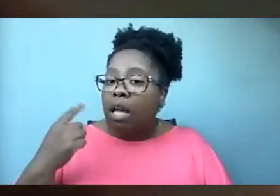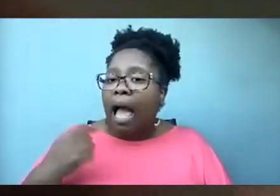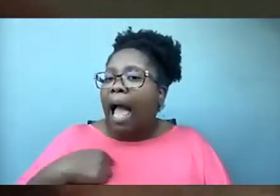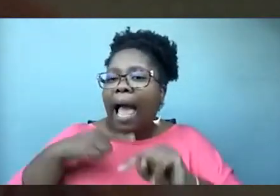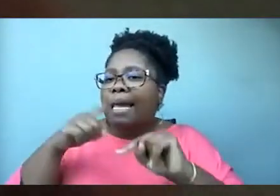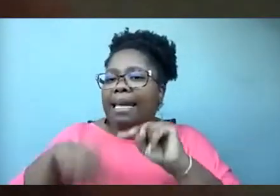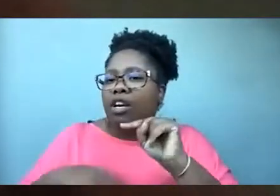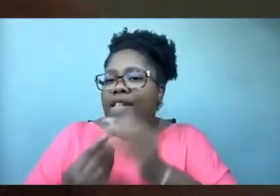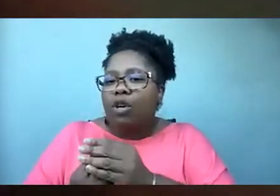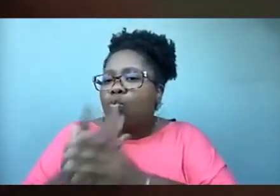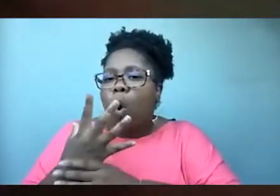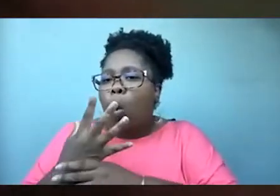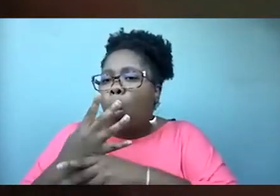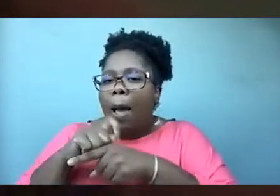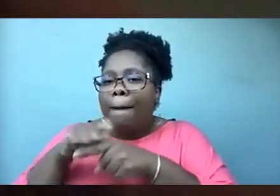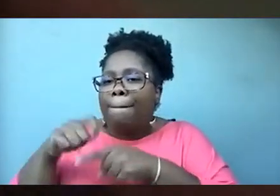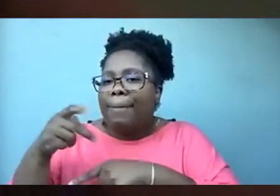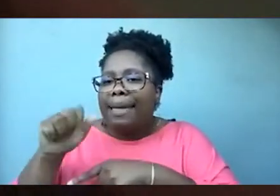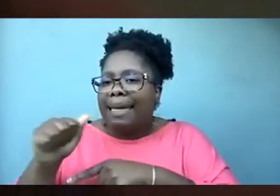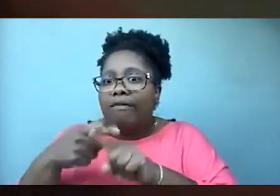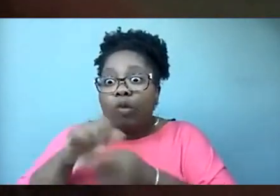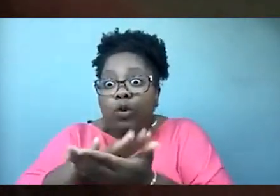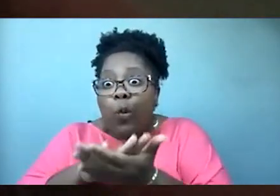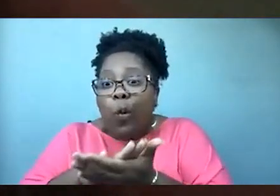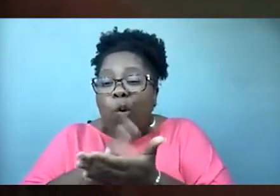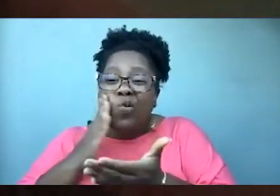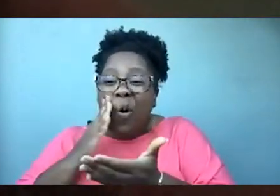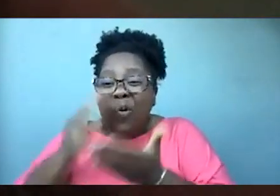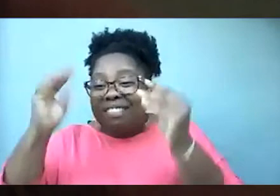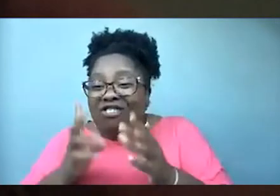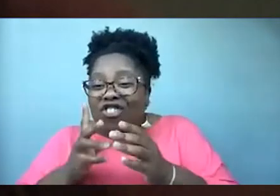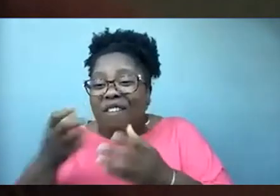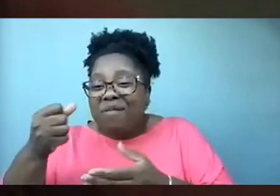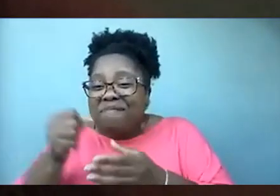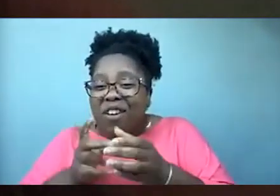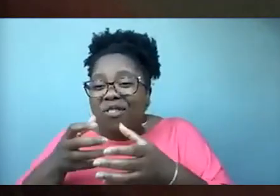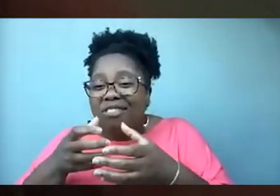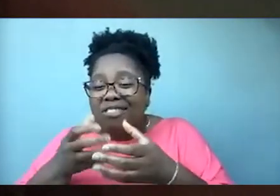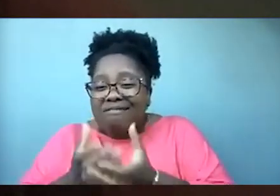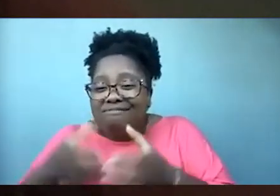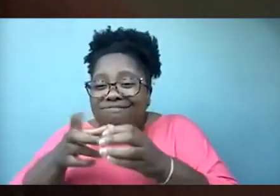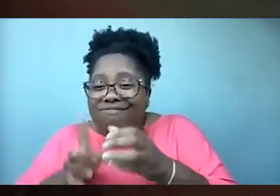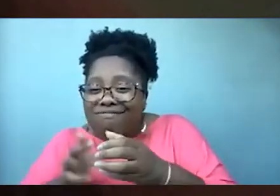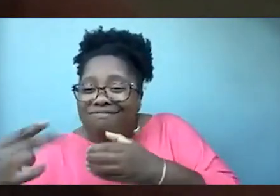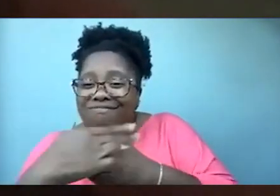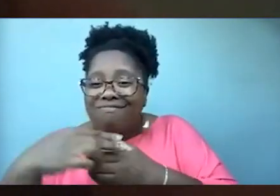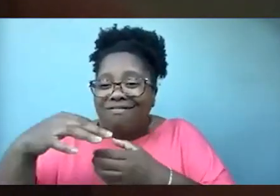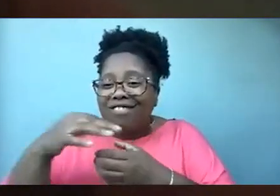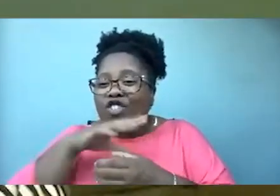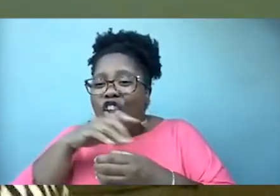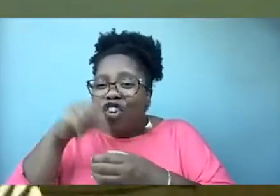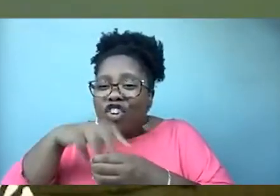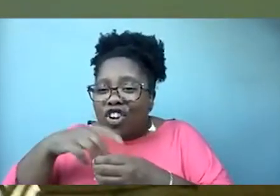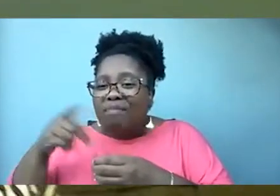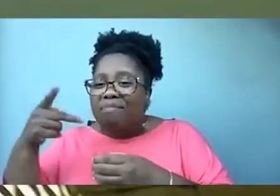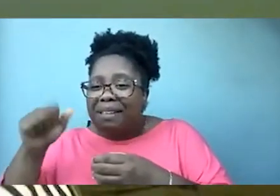those peas, I decided we should be able to grow our own food even if we live on concrete. And yeah, go on. And